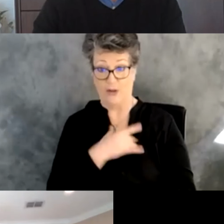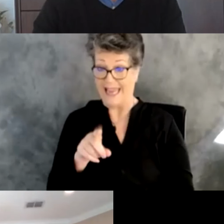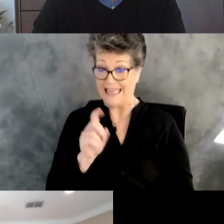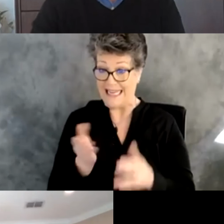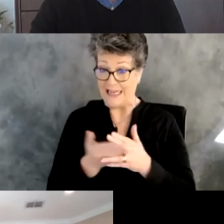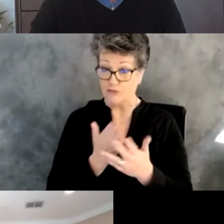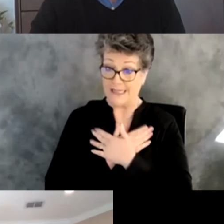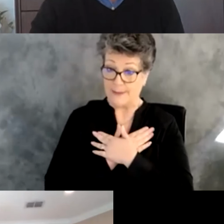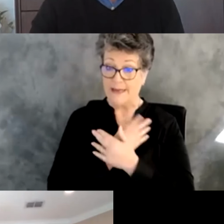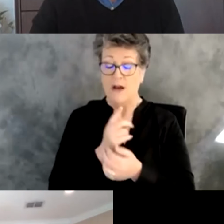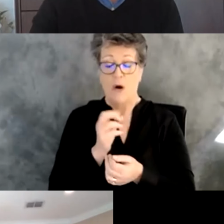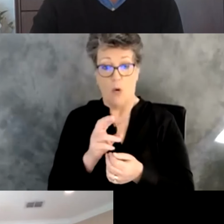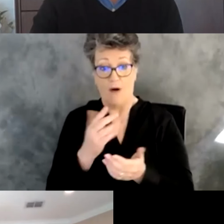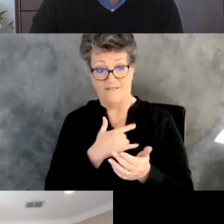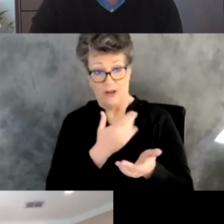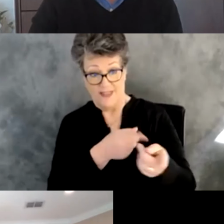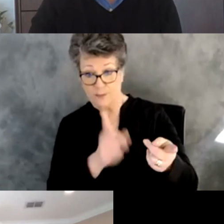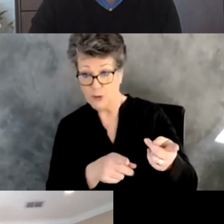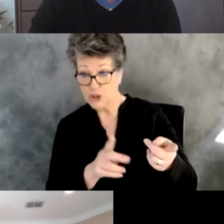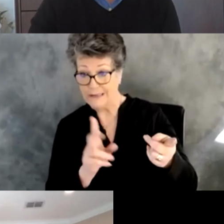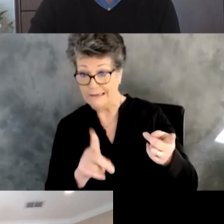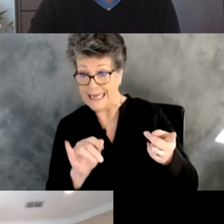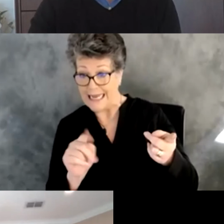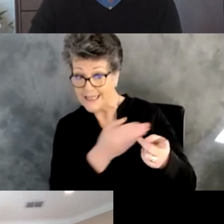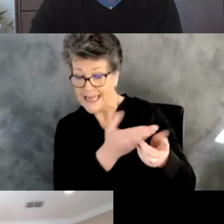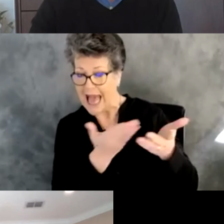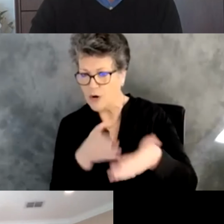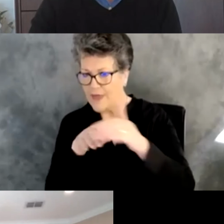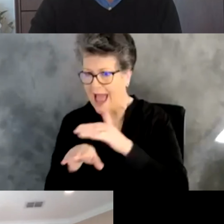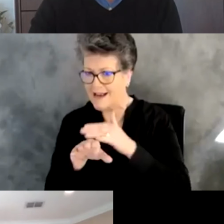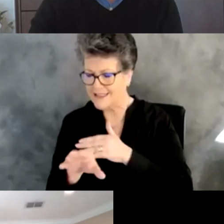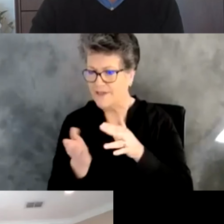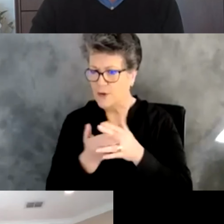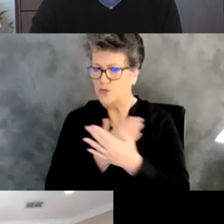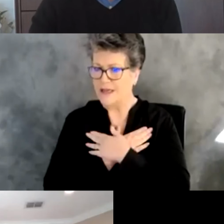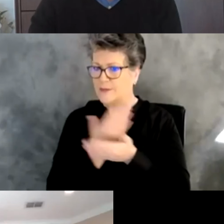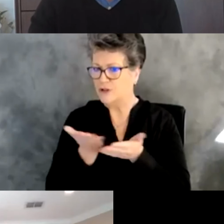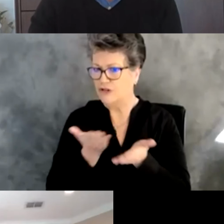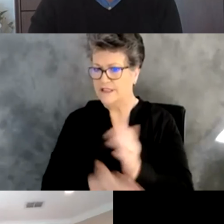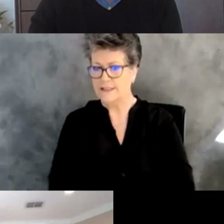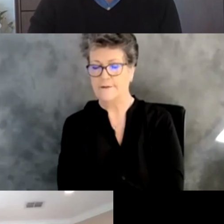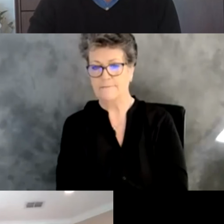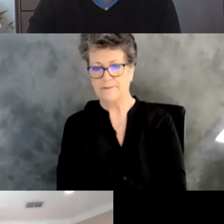know someone who needs it, how would they kind of go about accessing those respite services?